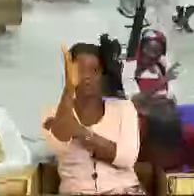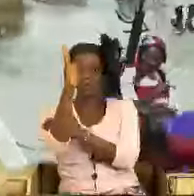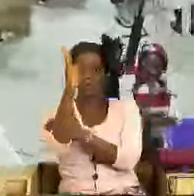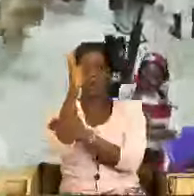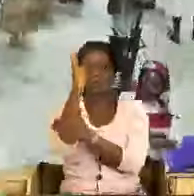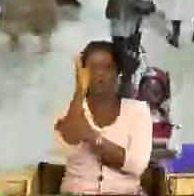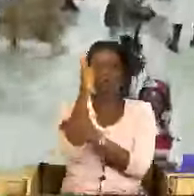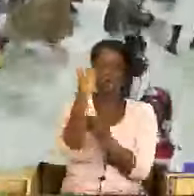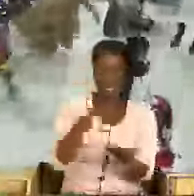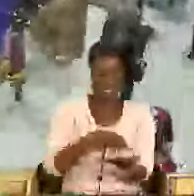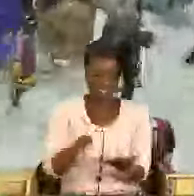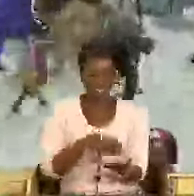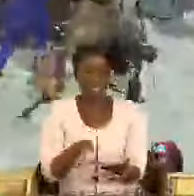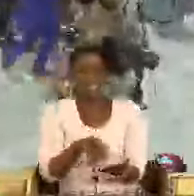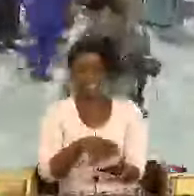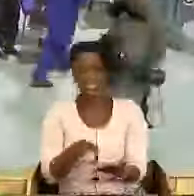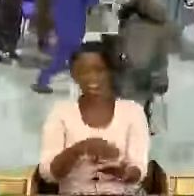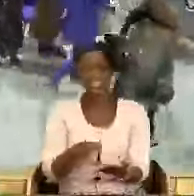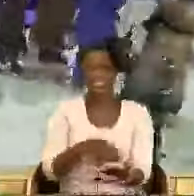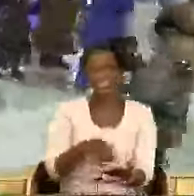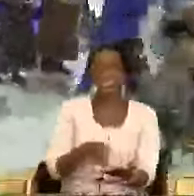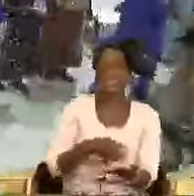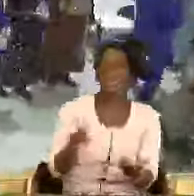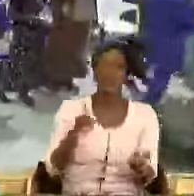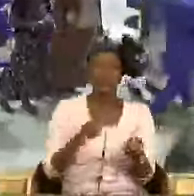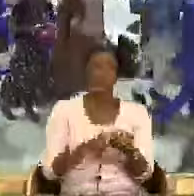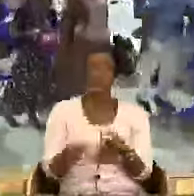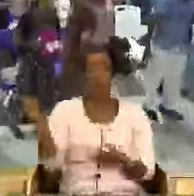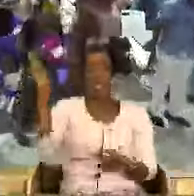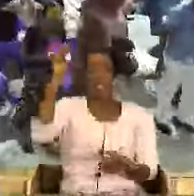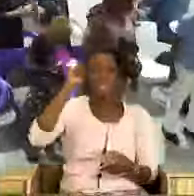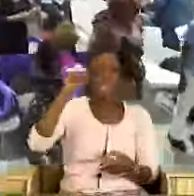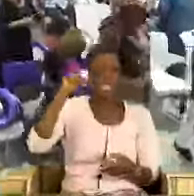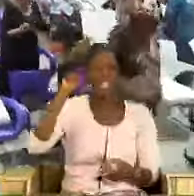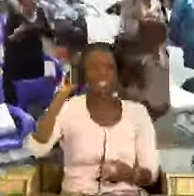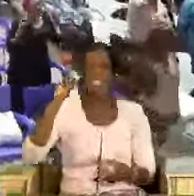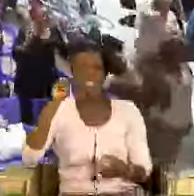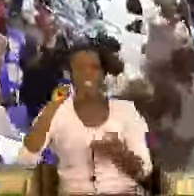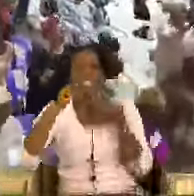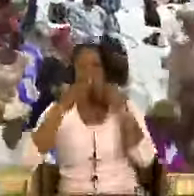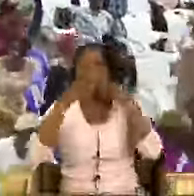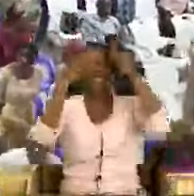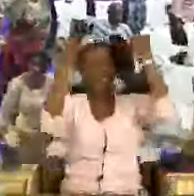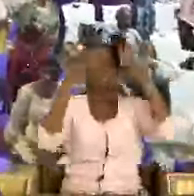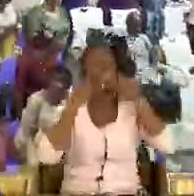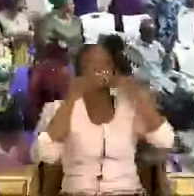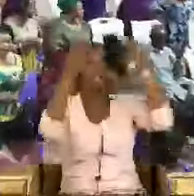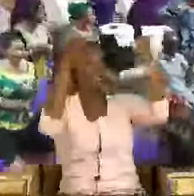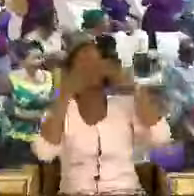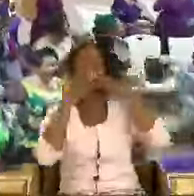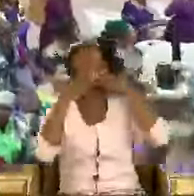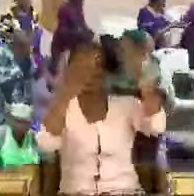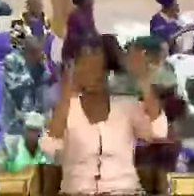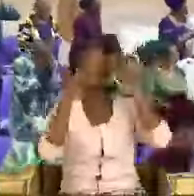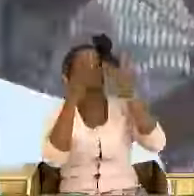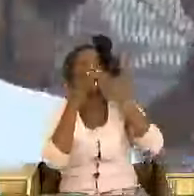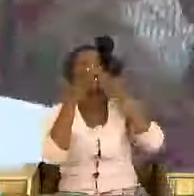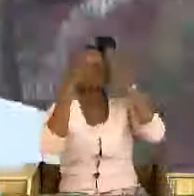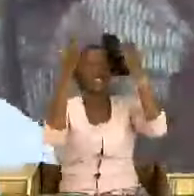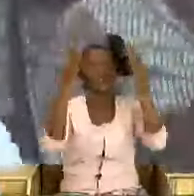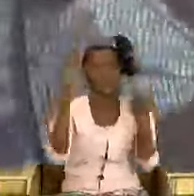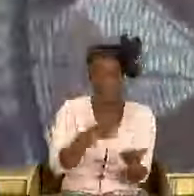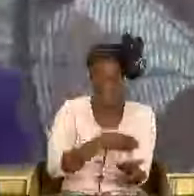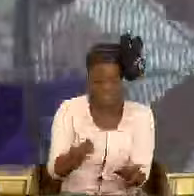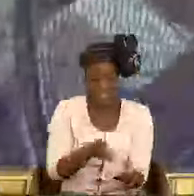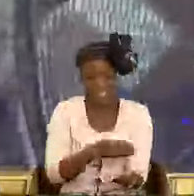sing a song in your language in English whatever just sing a song in one minute appreciate your God in your own way the way you must don't